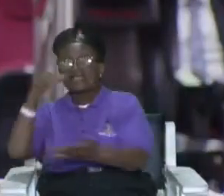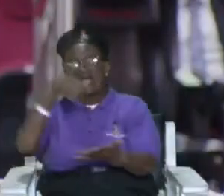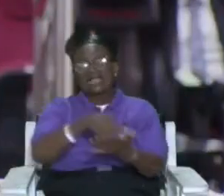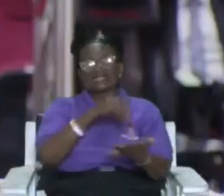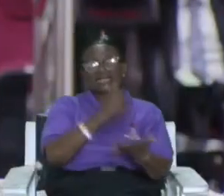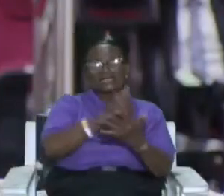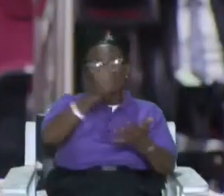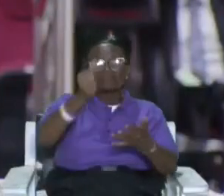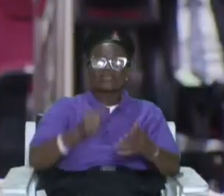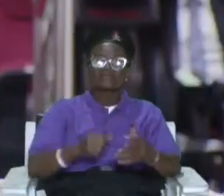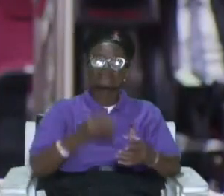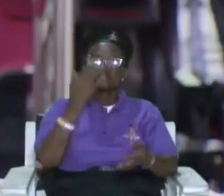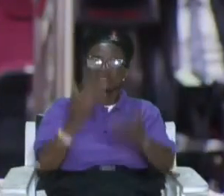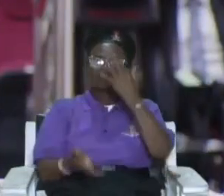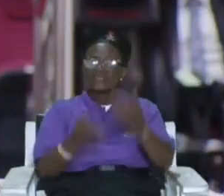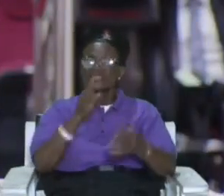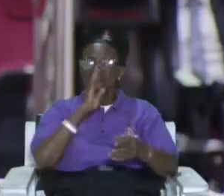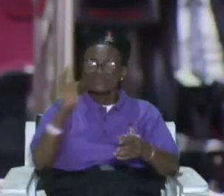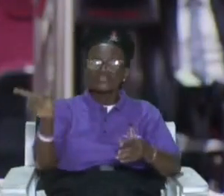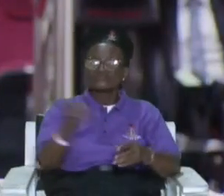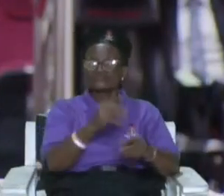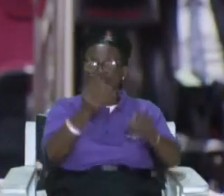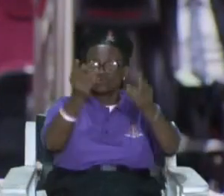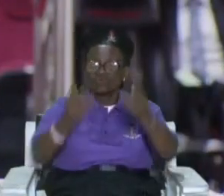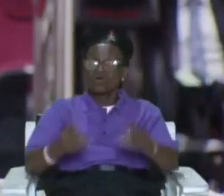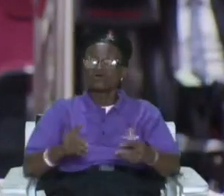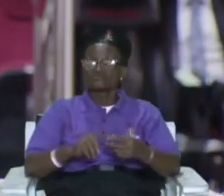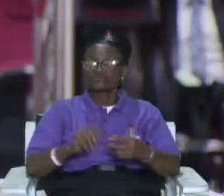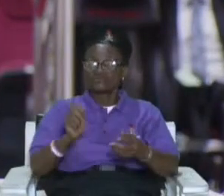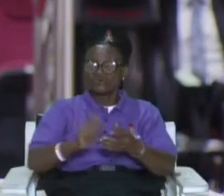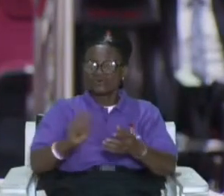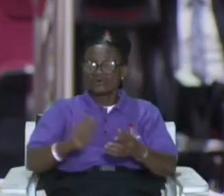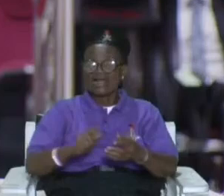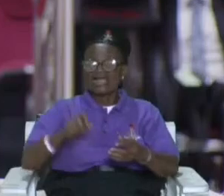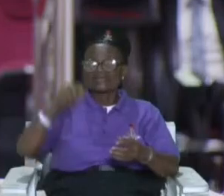Maybe you want to write down your prayer number 3.